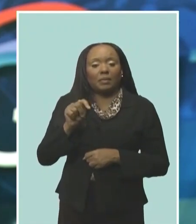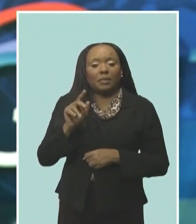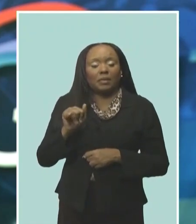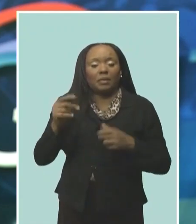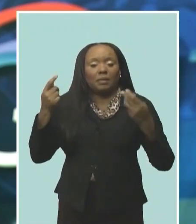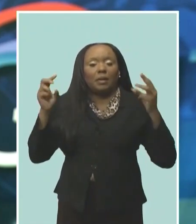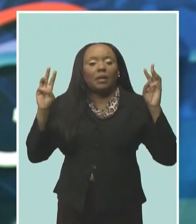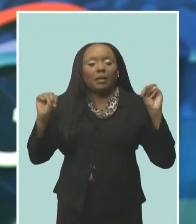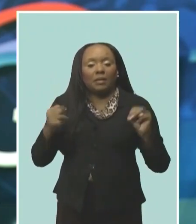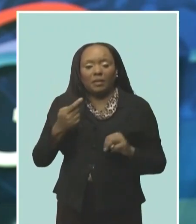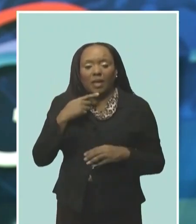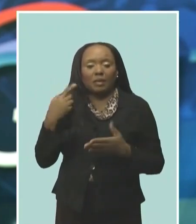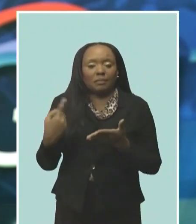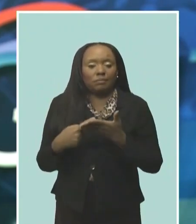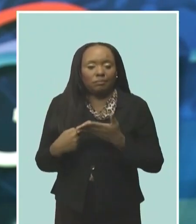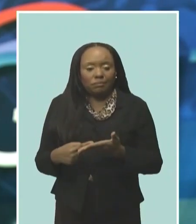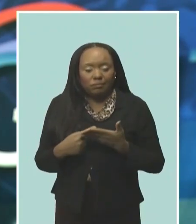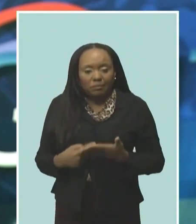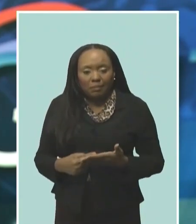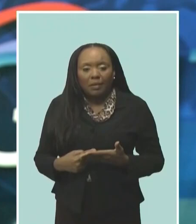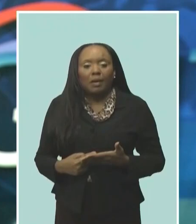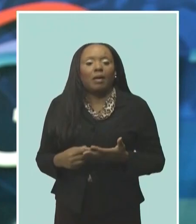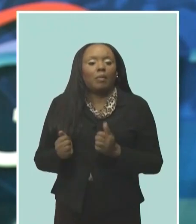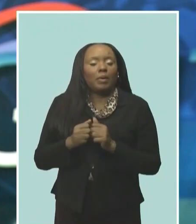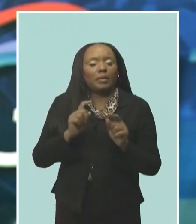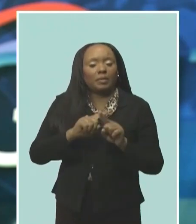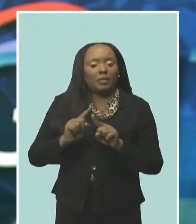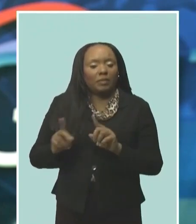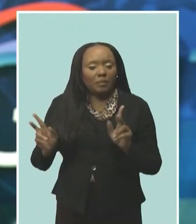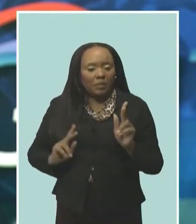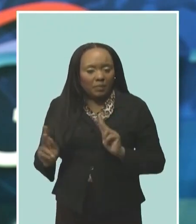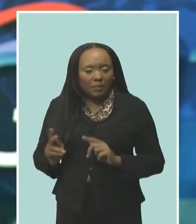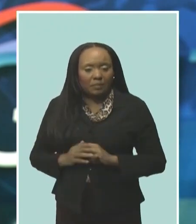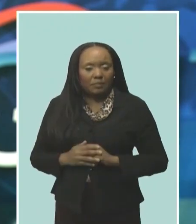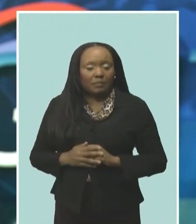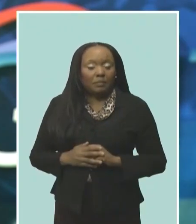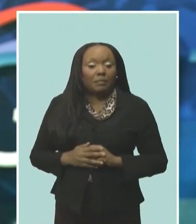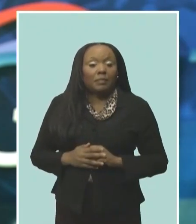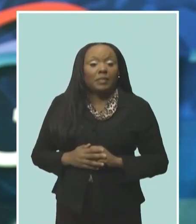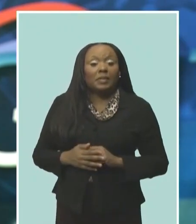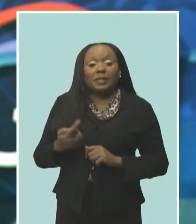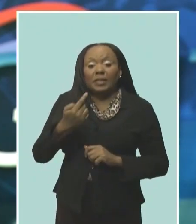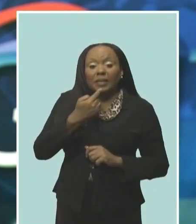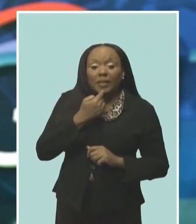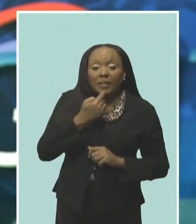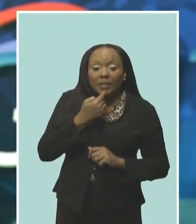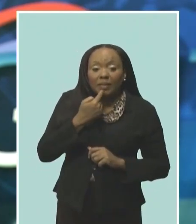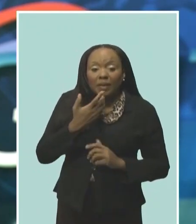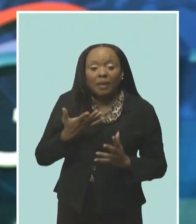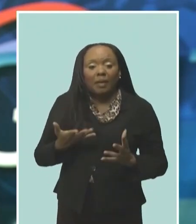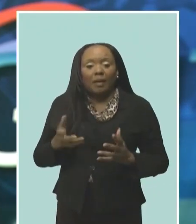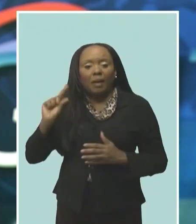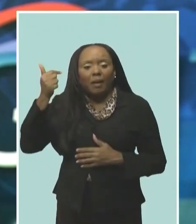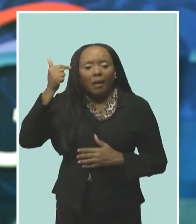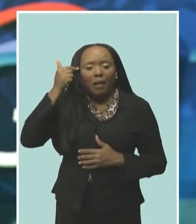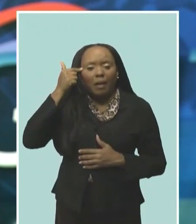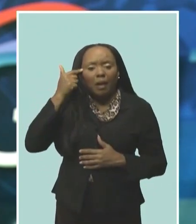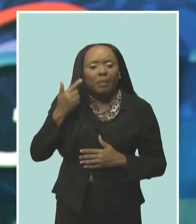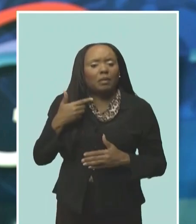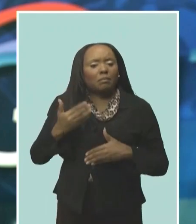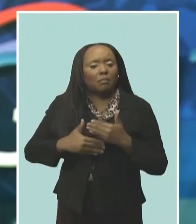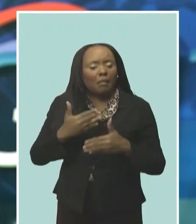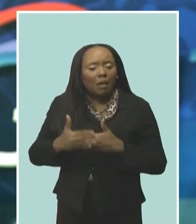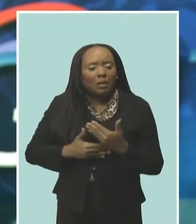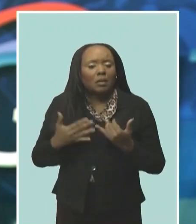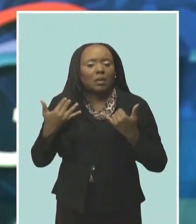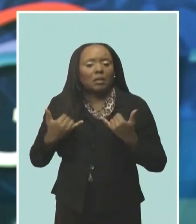Santia Bradshaw says discussions have already been held with interested parties. Ms. Bradshaw, who is the Minister of Transport, Works